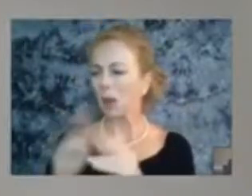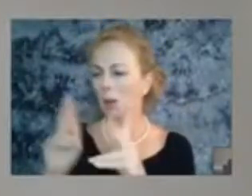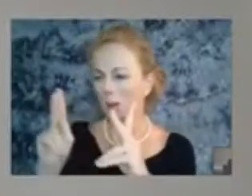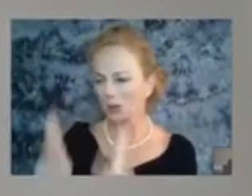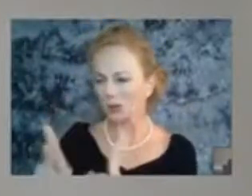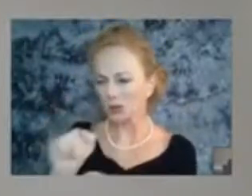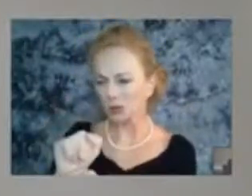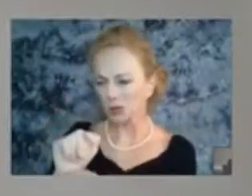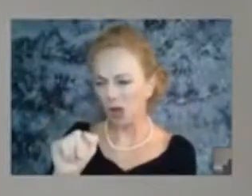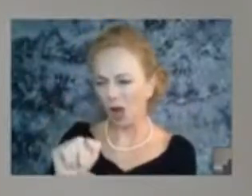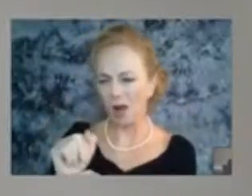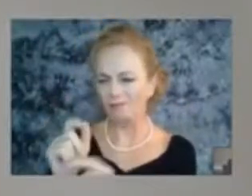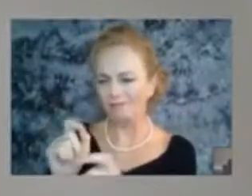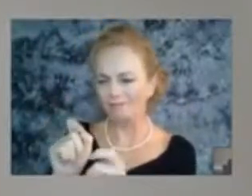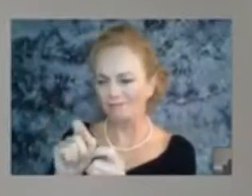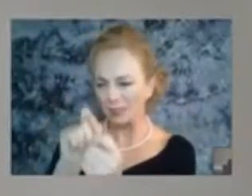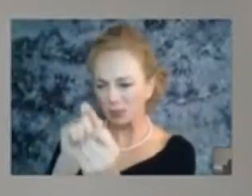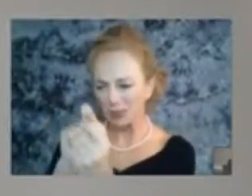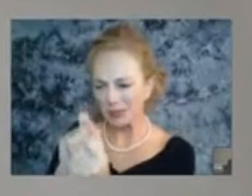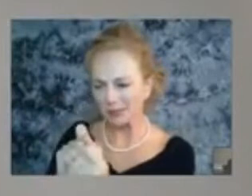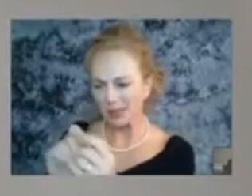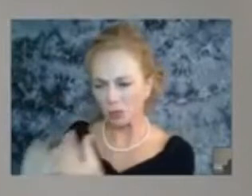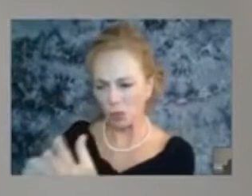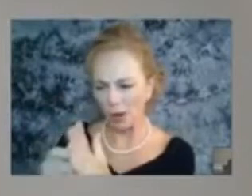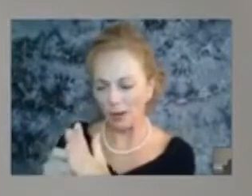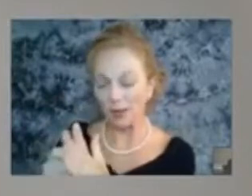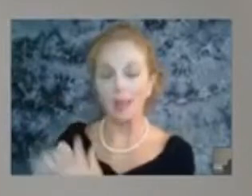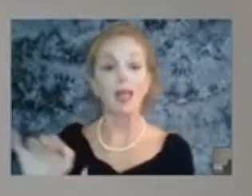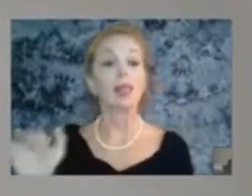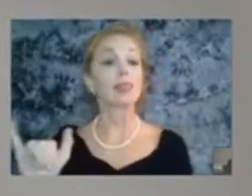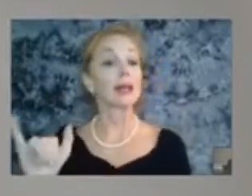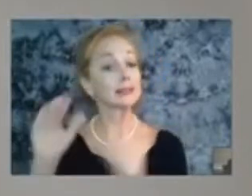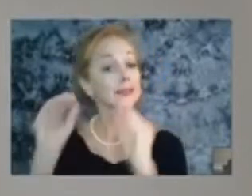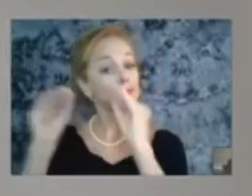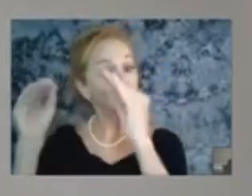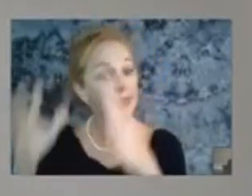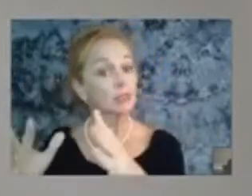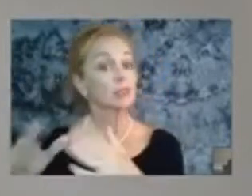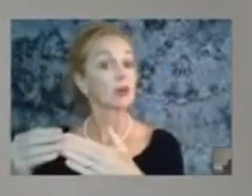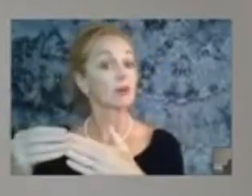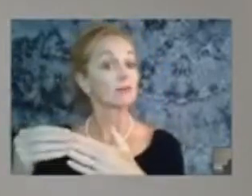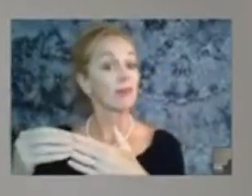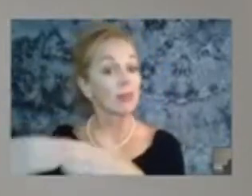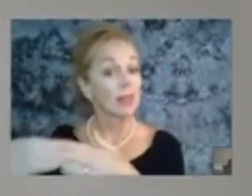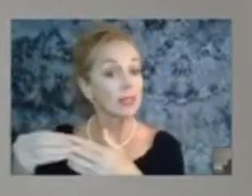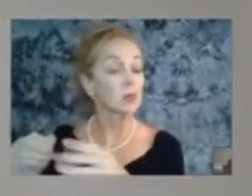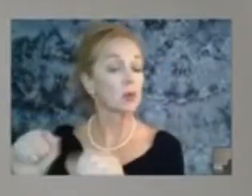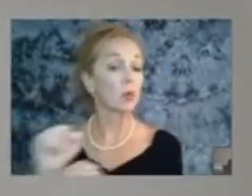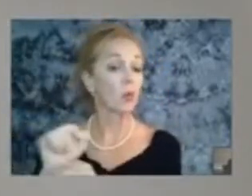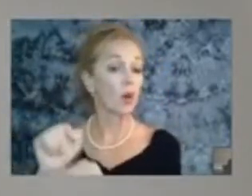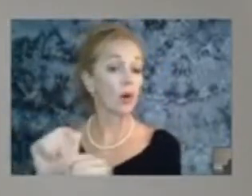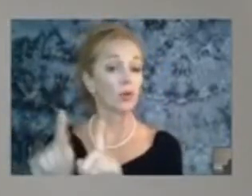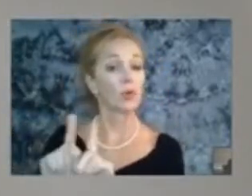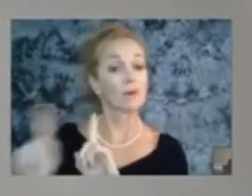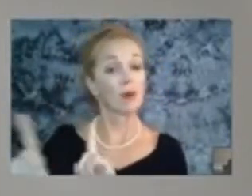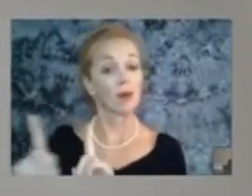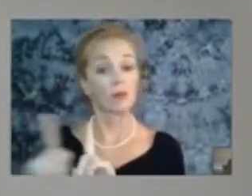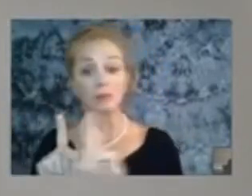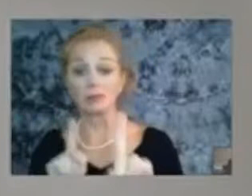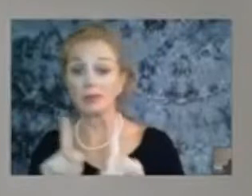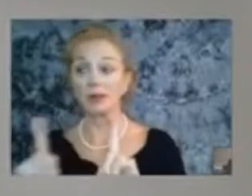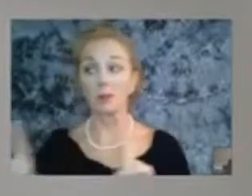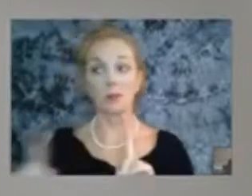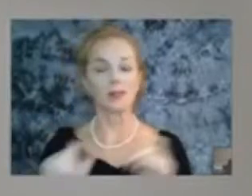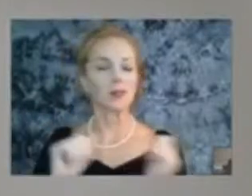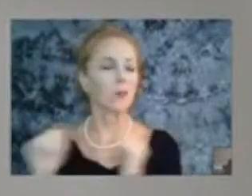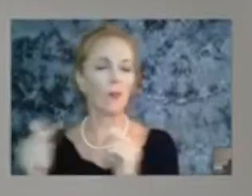been provided the opportunity and flexibility to work remotely because their students right now, all of them, are in a remote environment. So it makes sense to be able to do